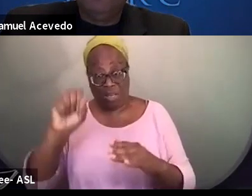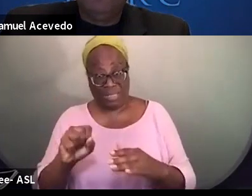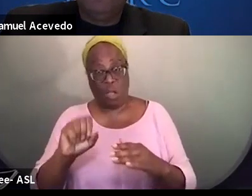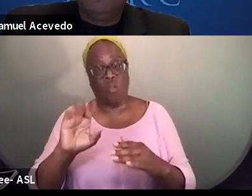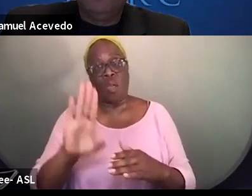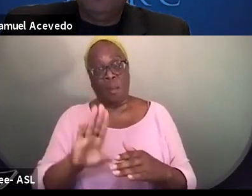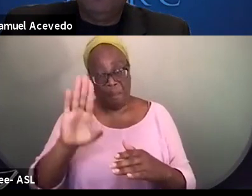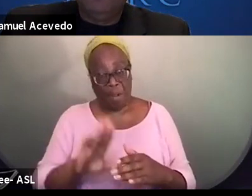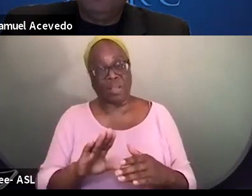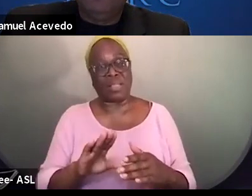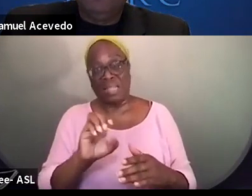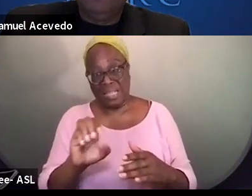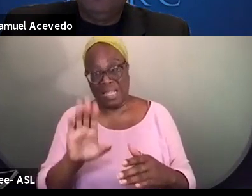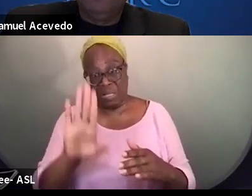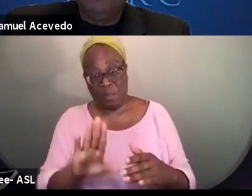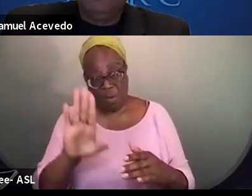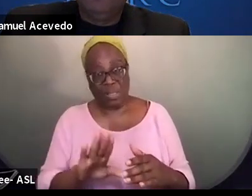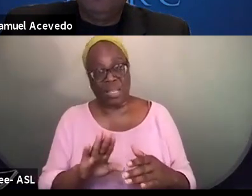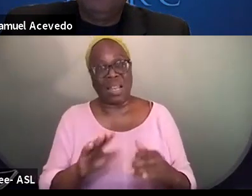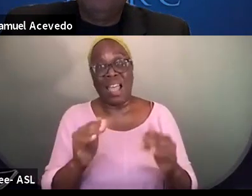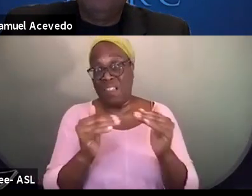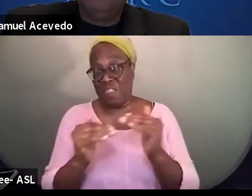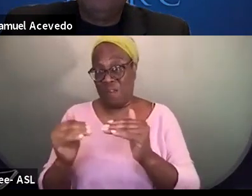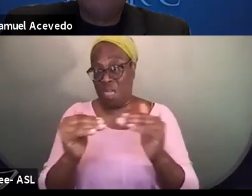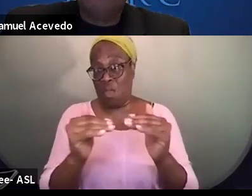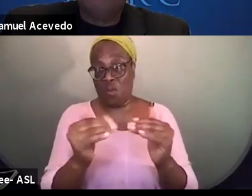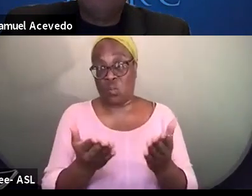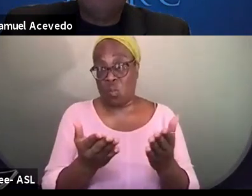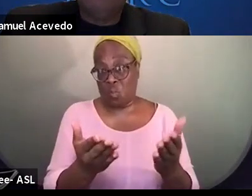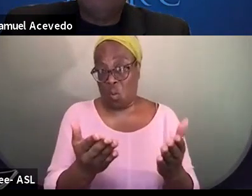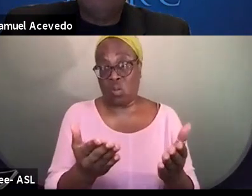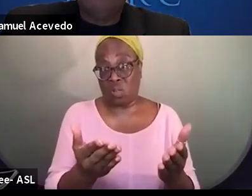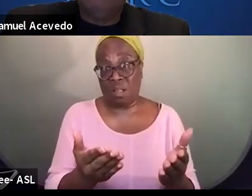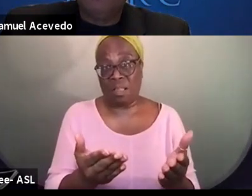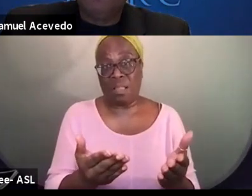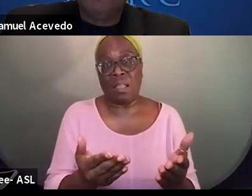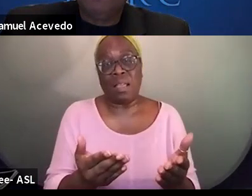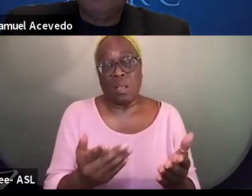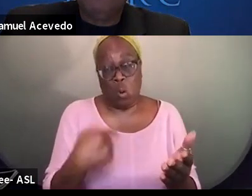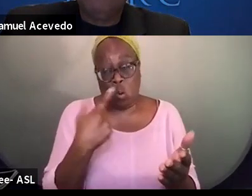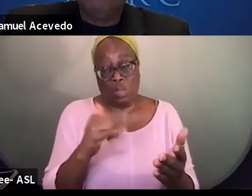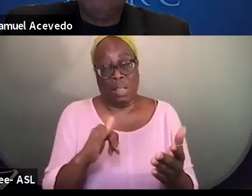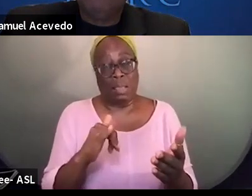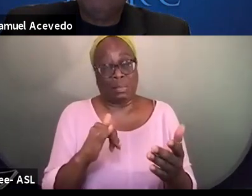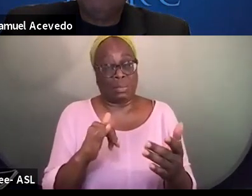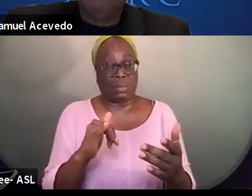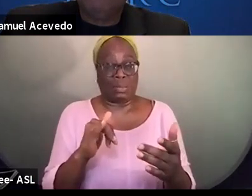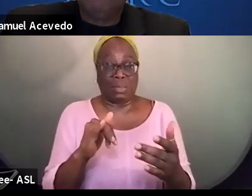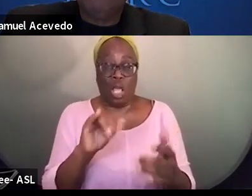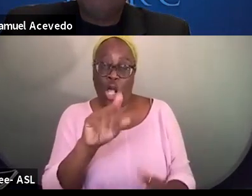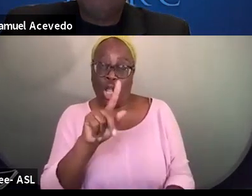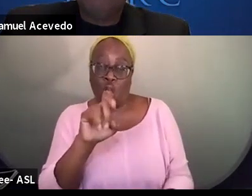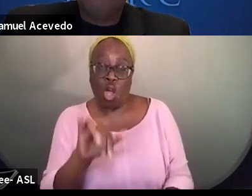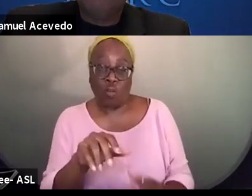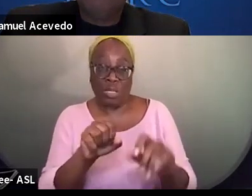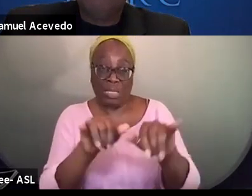Boston, etc. The fairest proposal under consideration seems to be a weighted lottery system of qualified